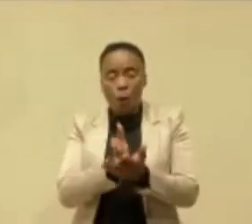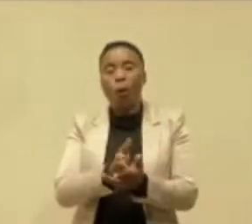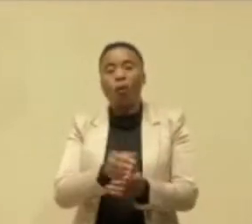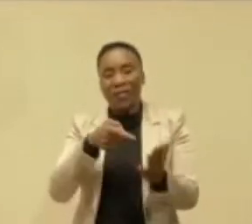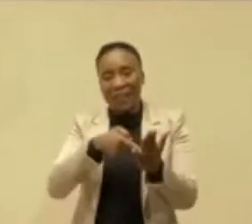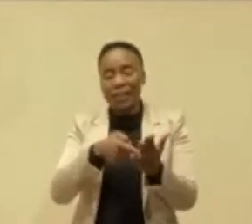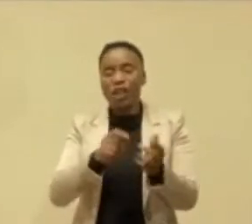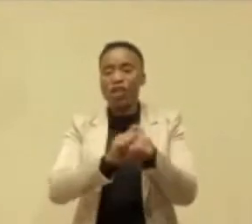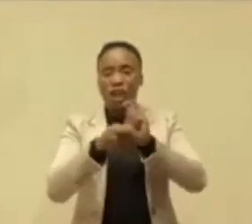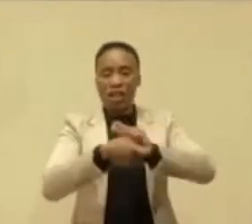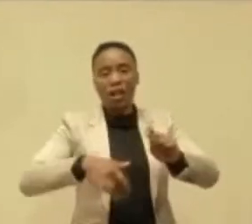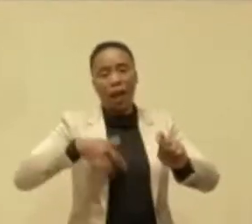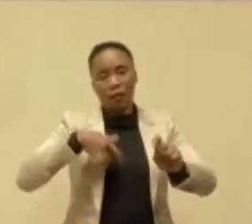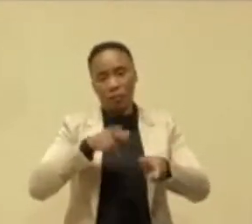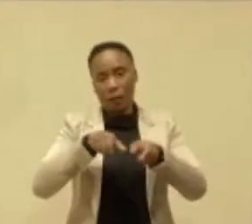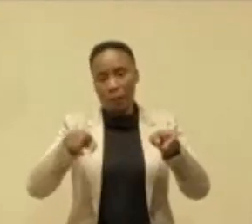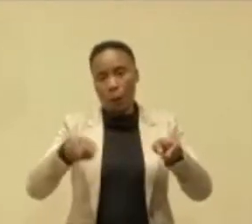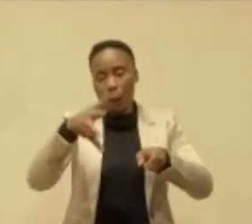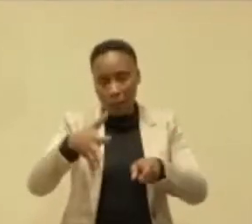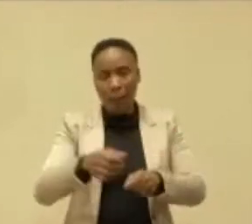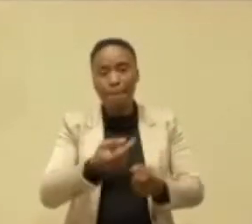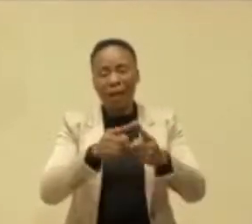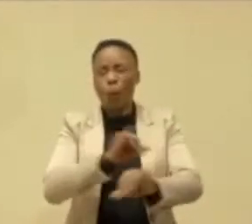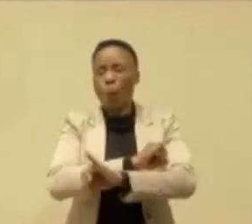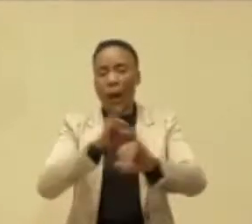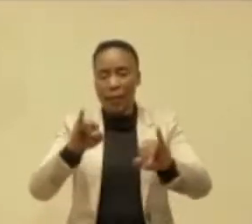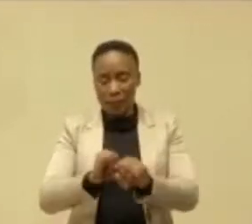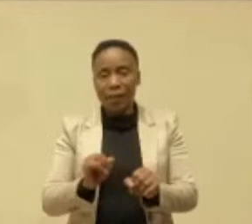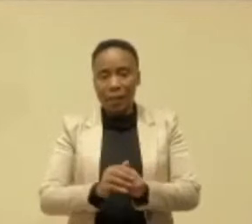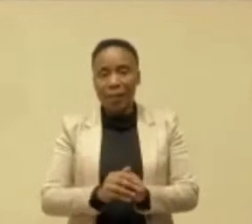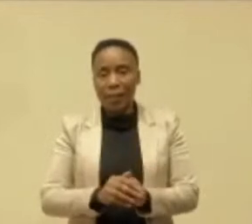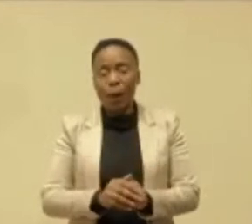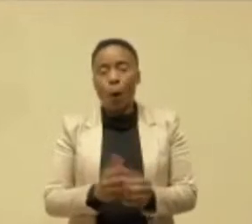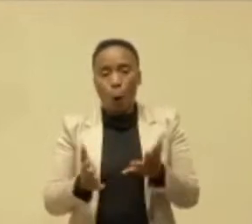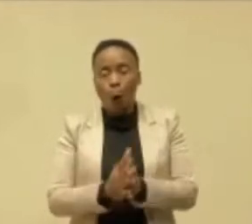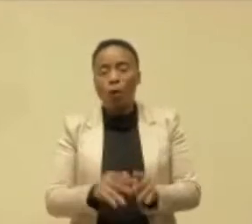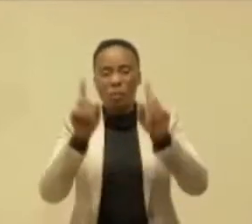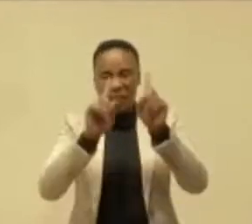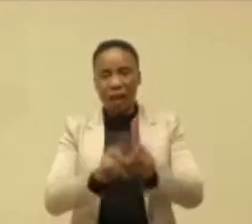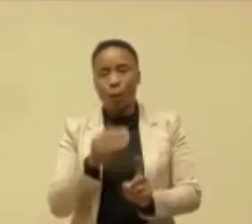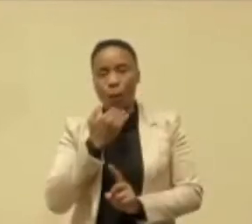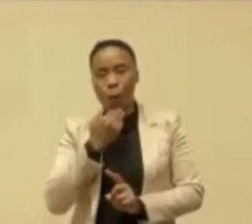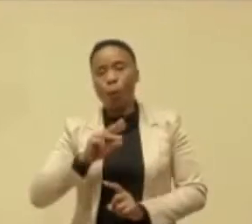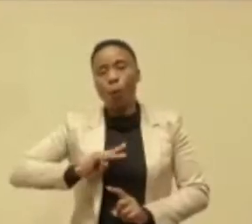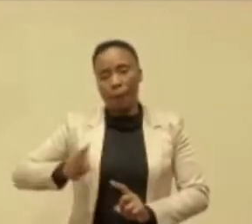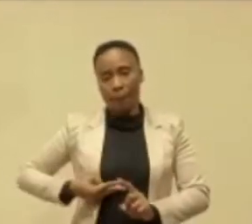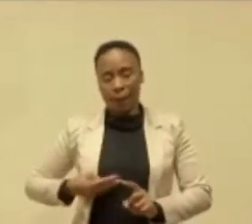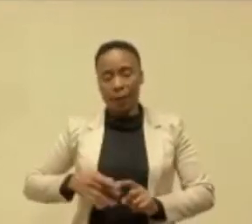at the most my pillow above me in all our districts in the province